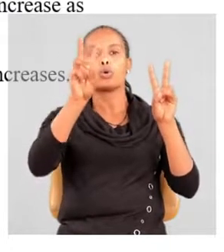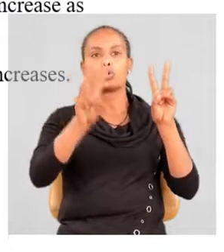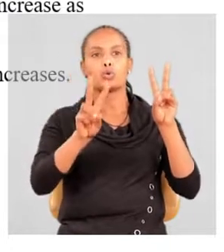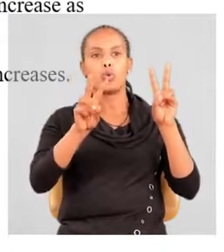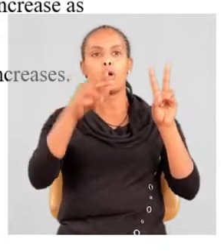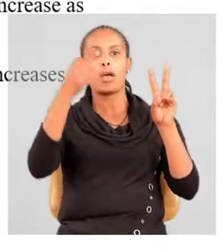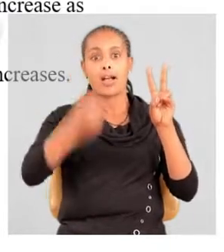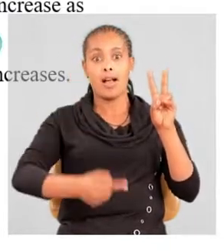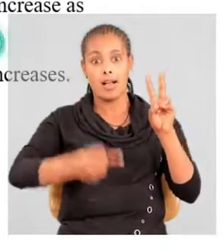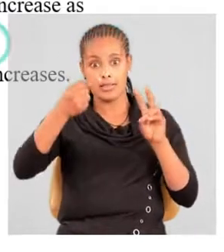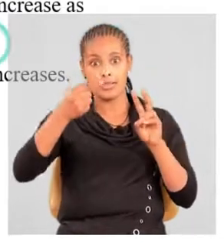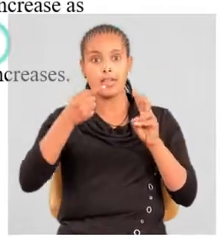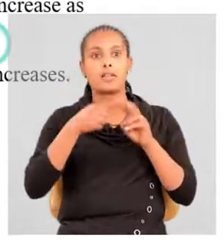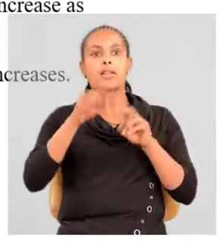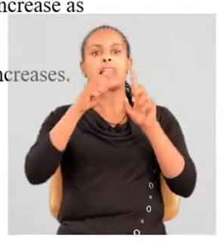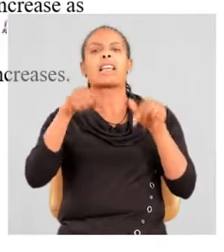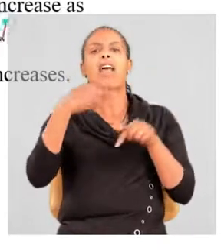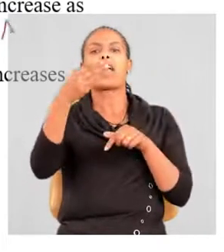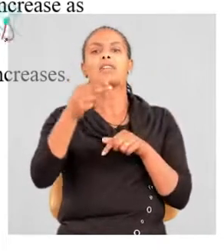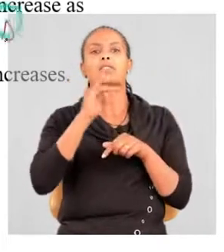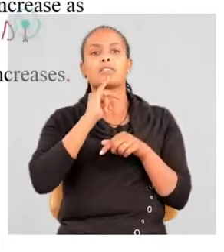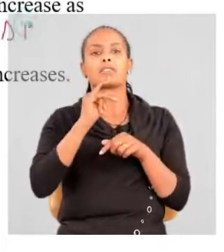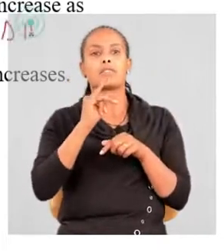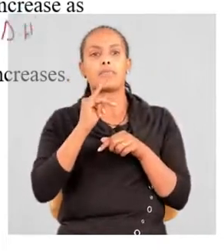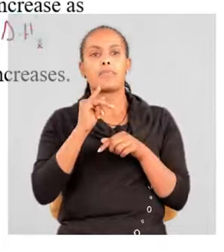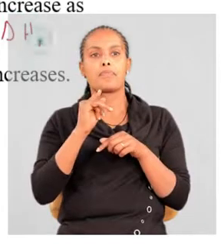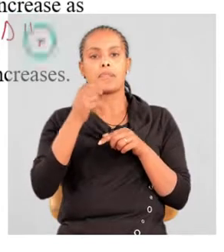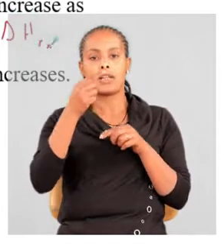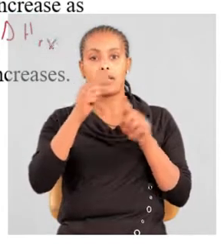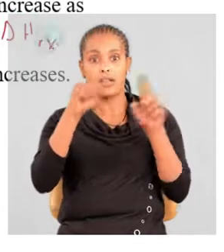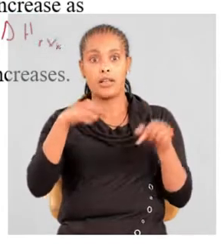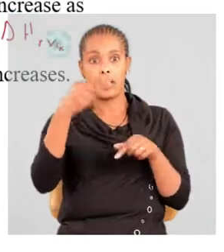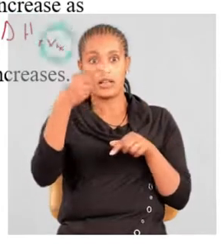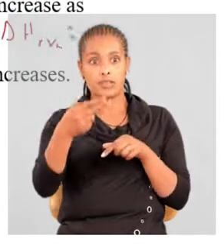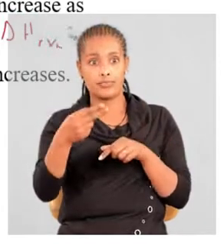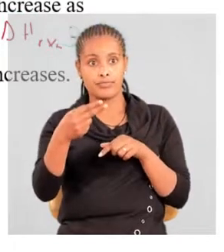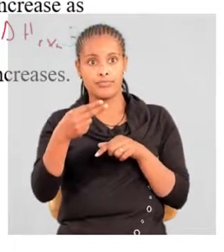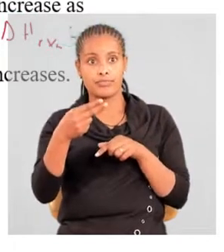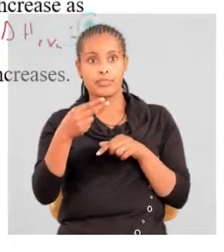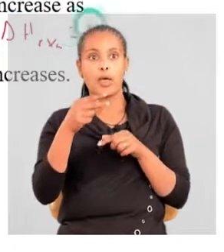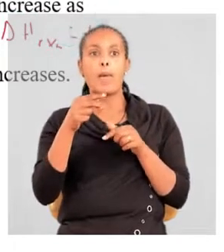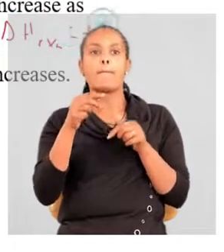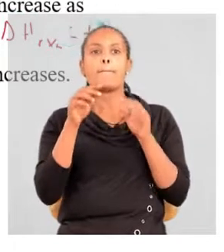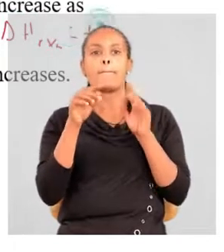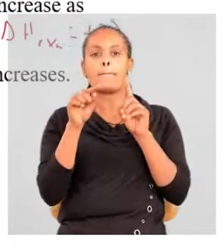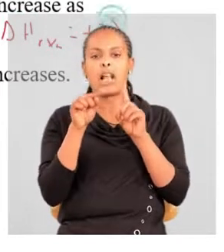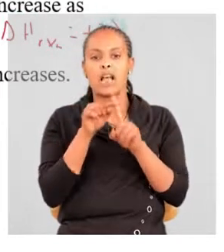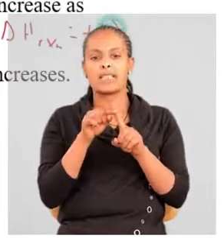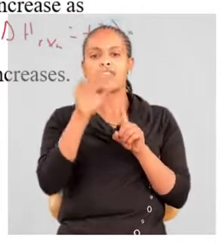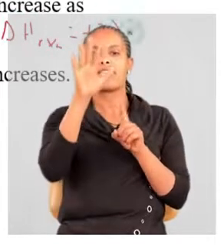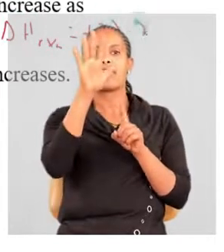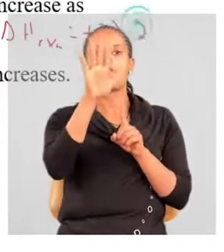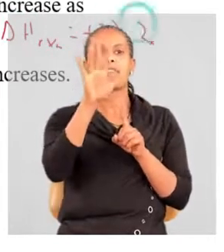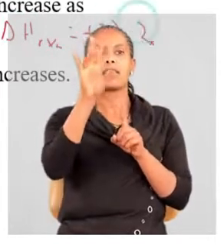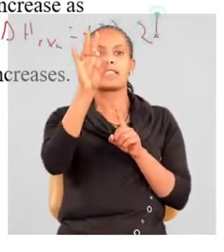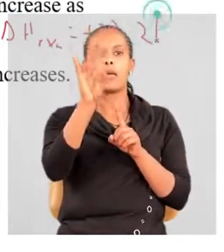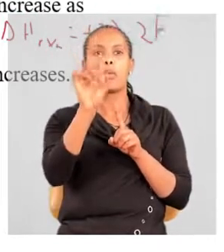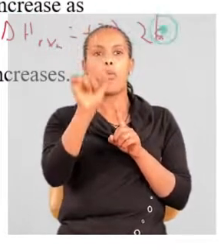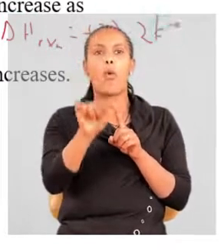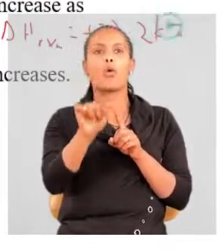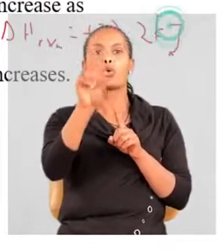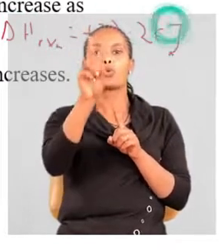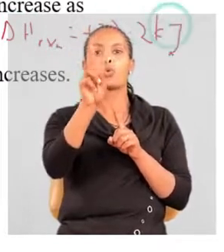2NO2 gas. Delta H for this reaction, delta H of the reaction is plus